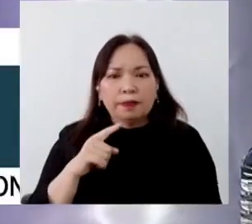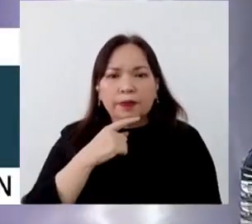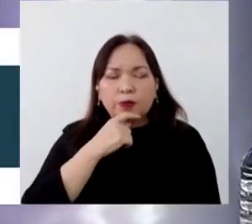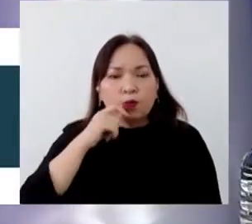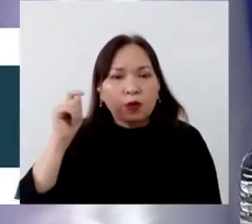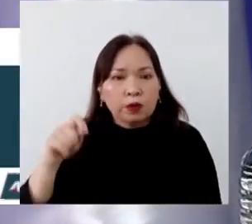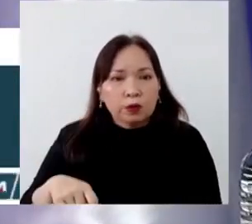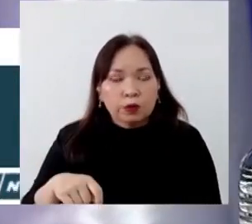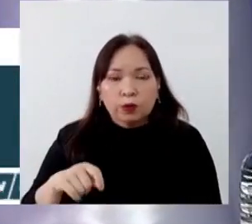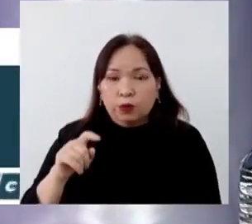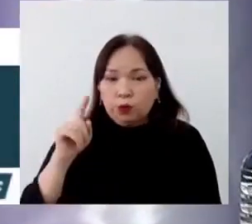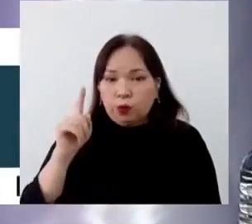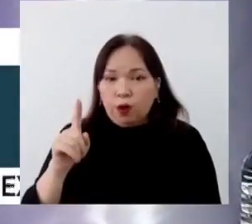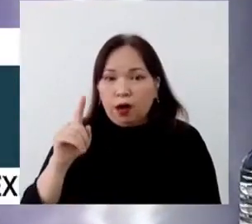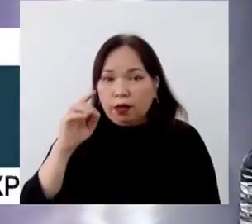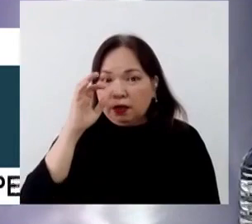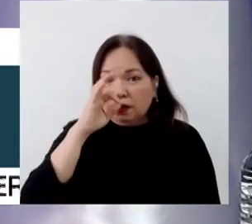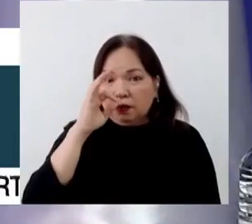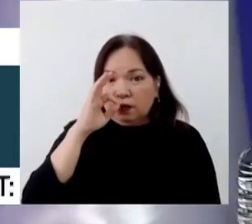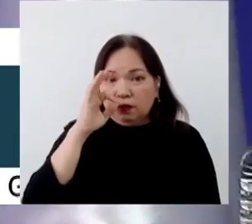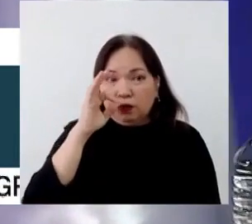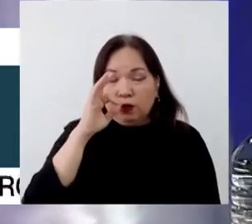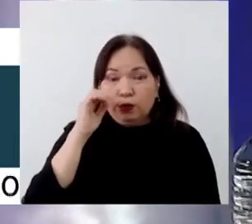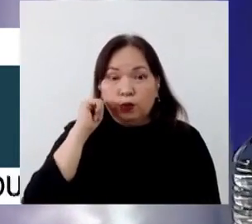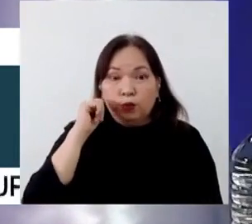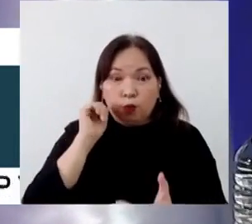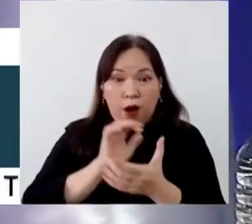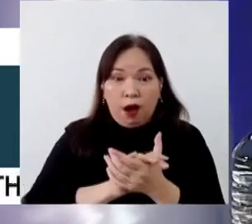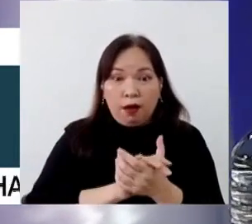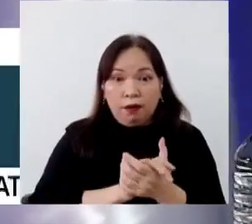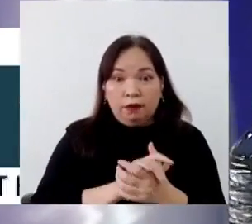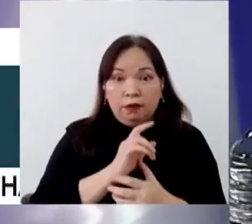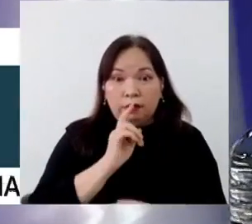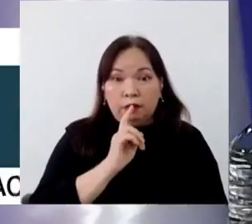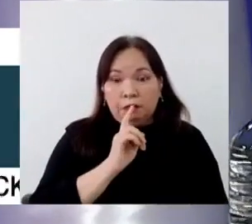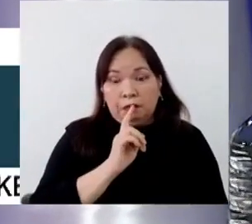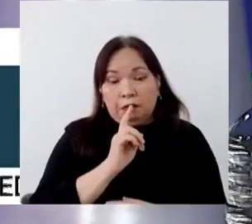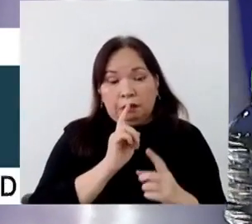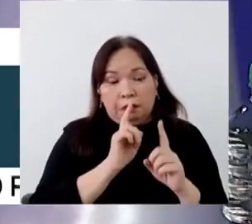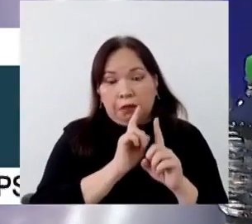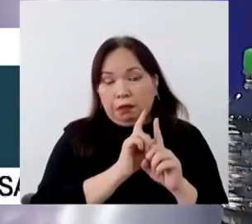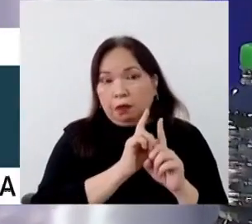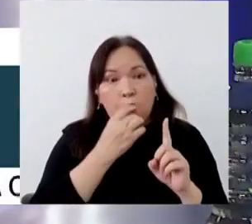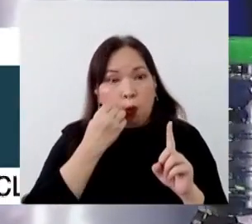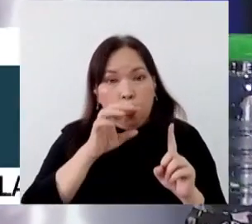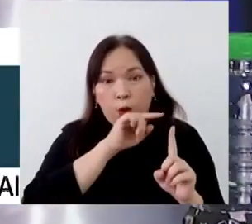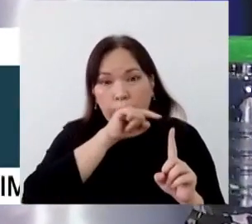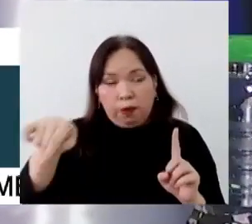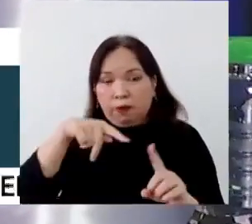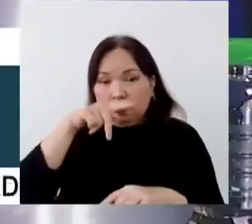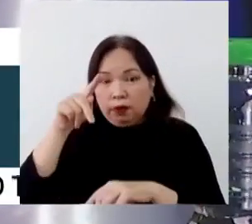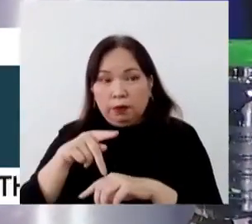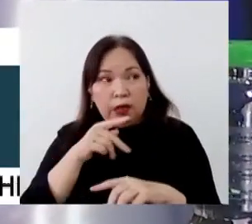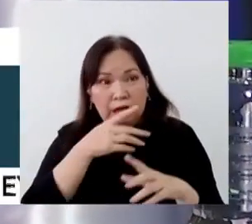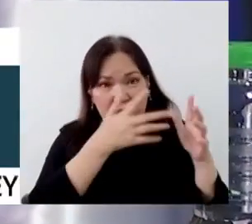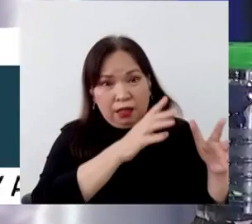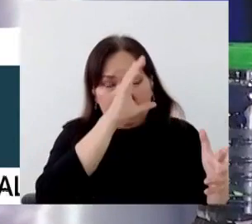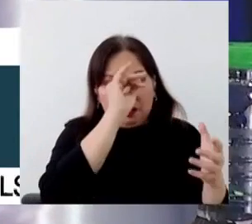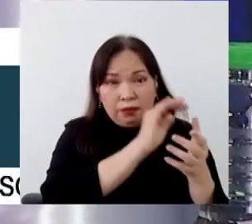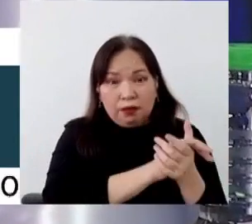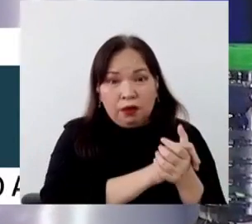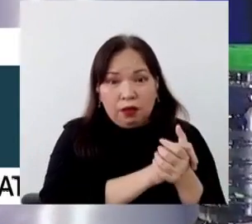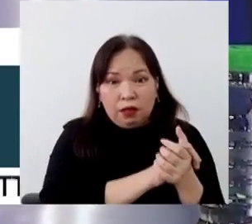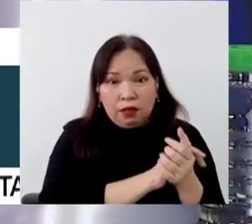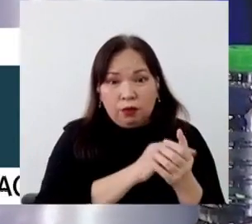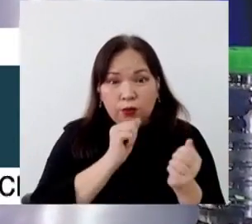woman will leave, she may need to leave her husband and go to the Philippines with her